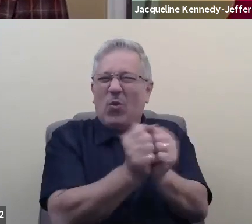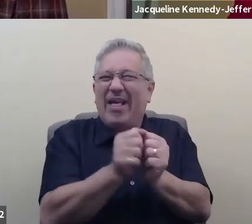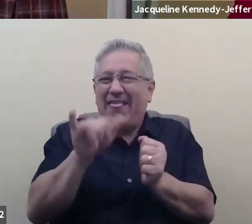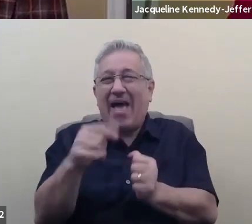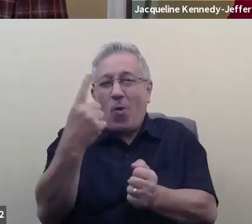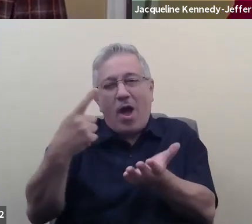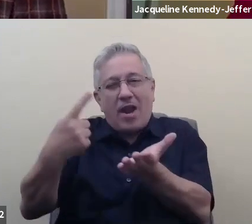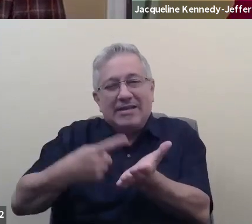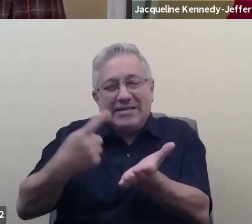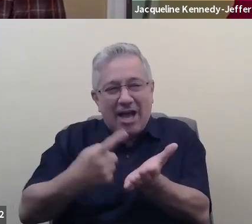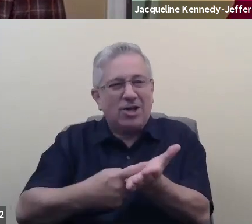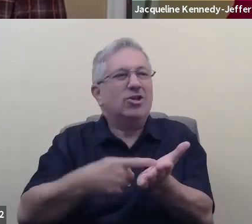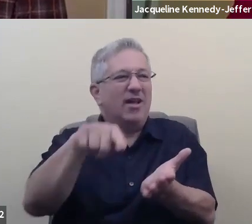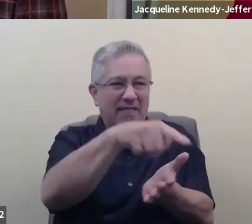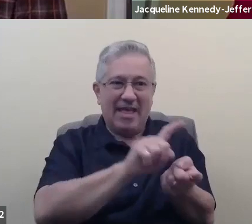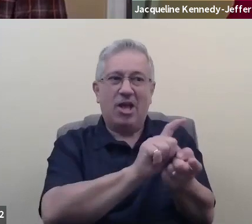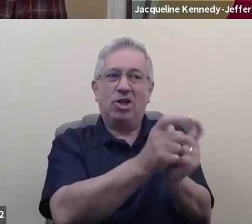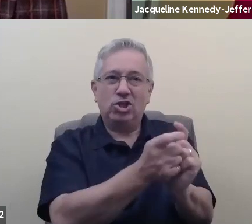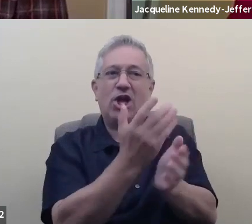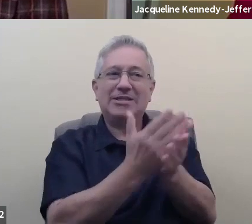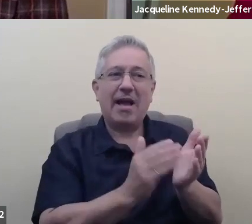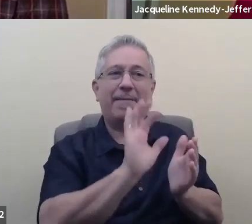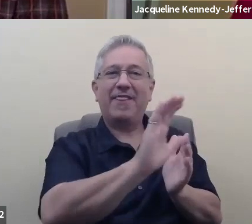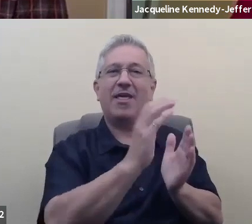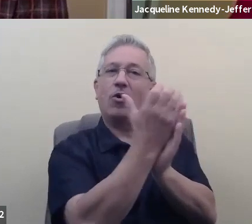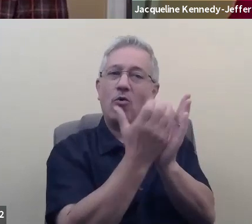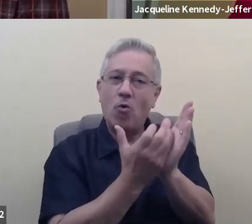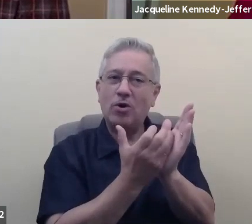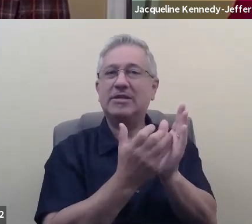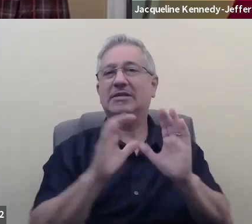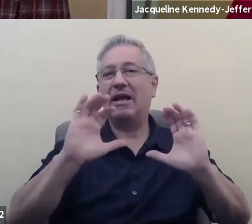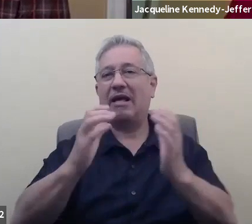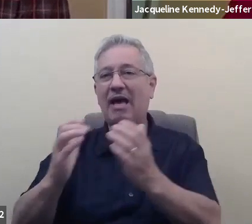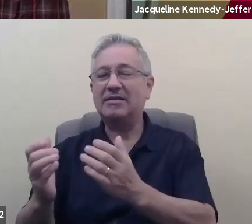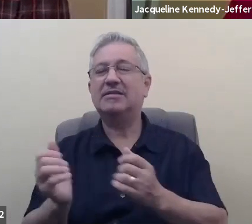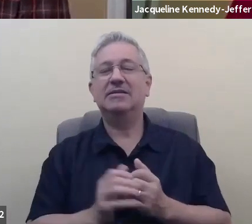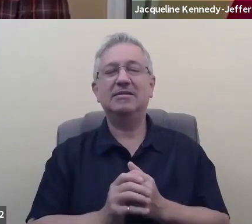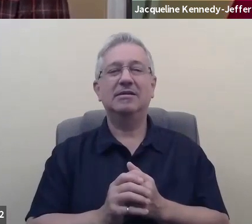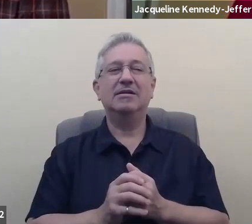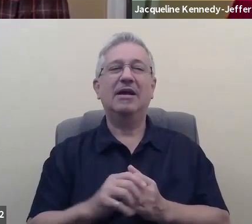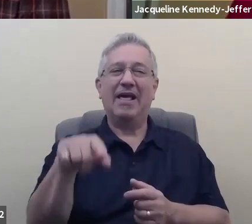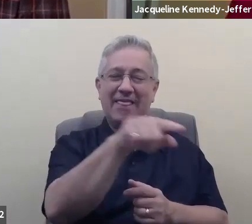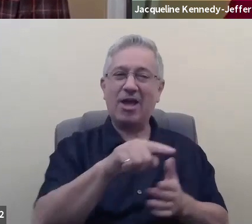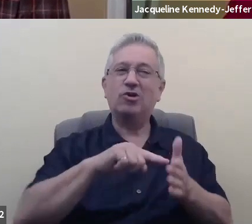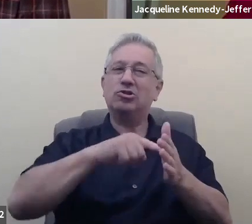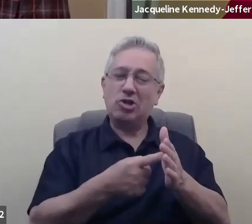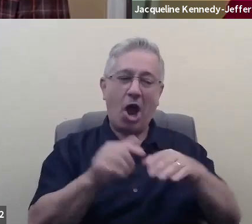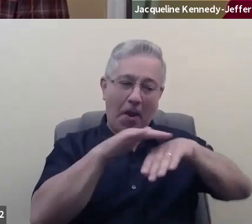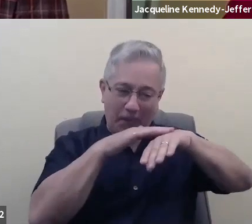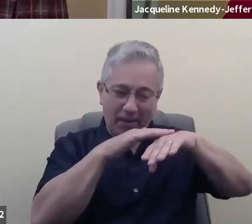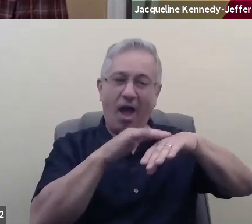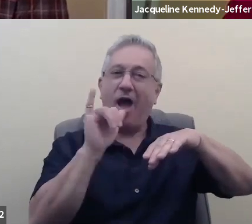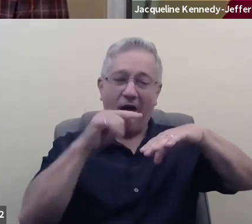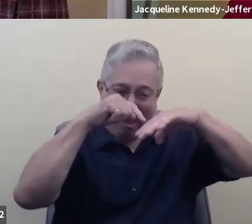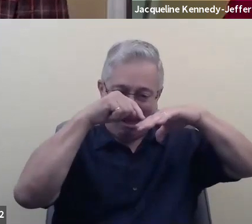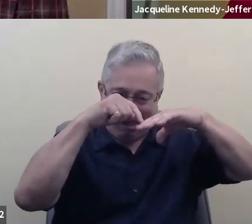having conversations now with me in a different kind of way, right? We are trying to get a real sense of what diversity, equity, and inclusion looks like